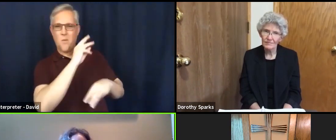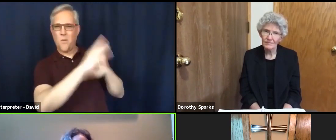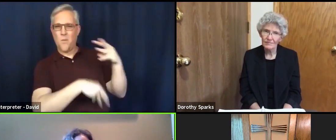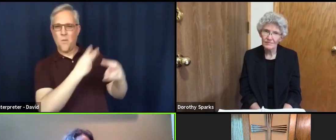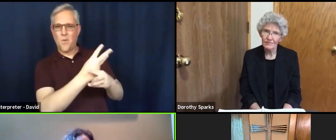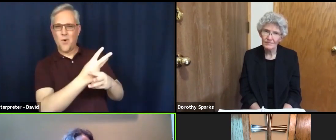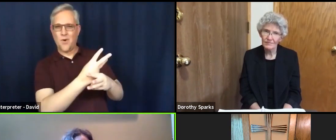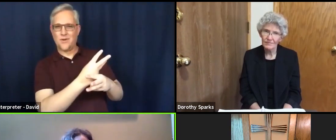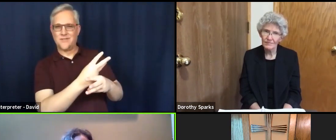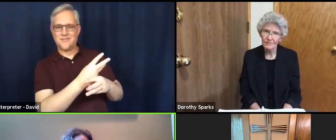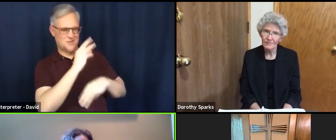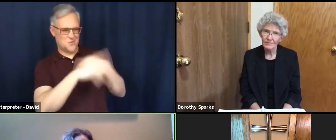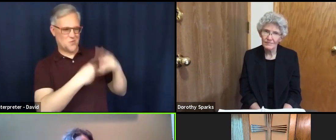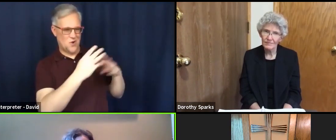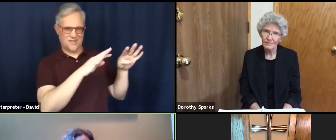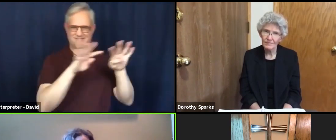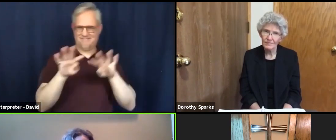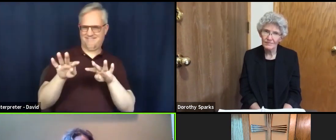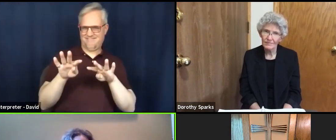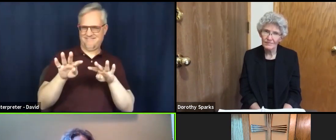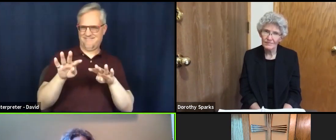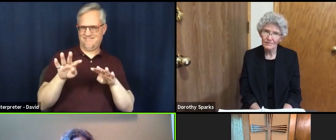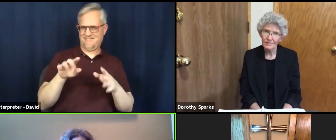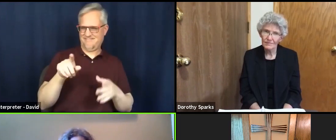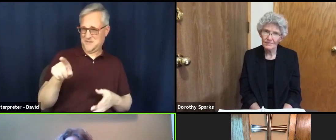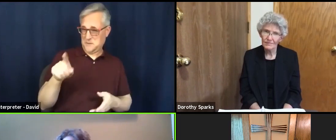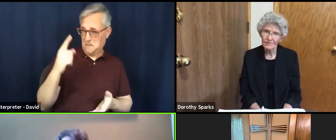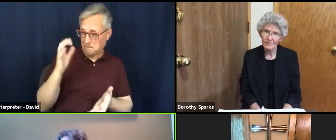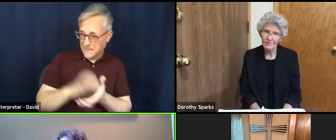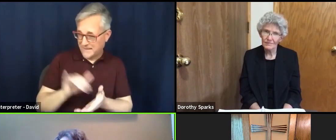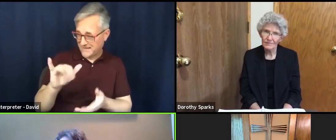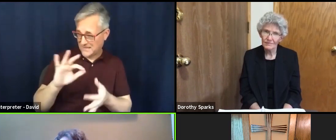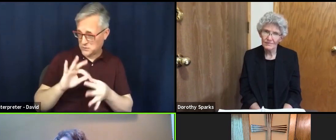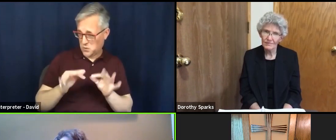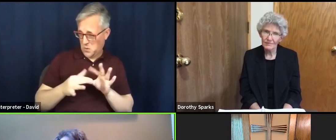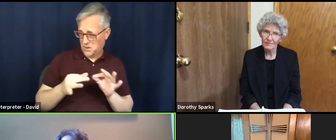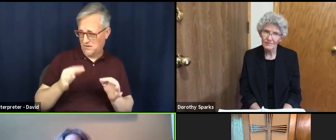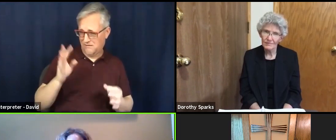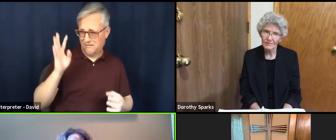you're a little bit crazy to believe that story.